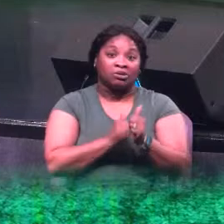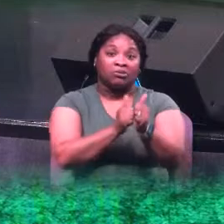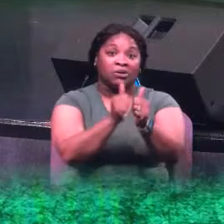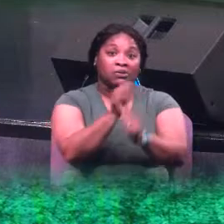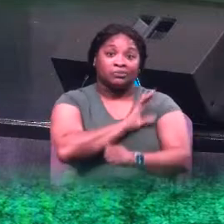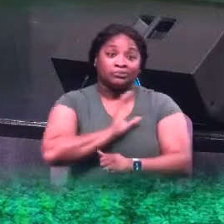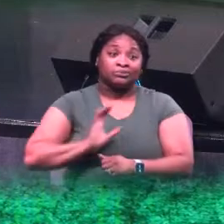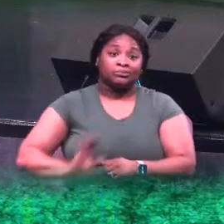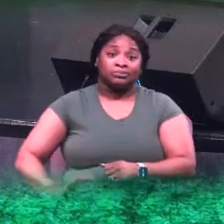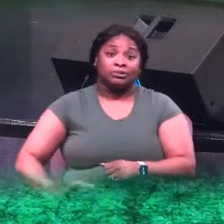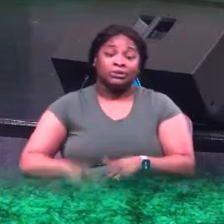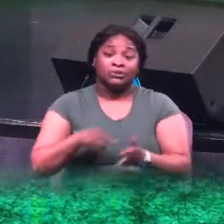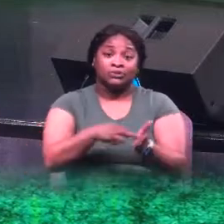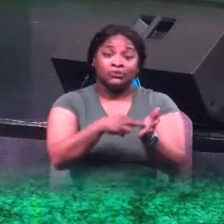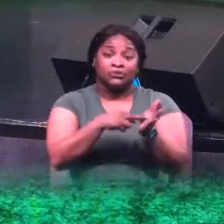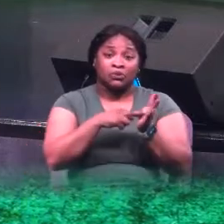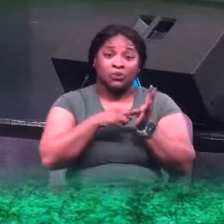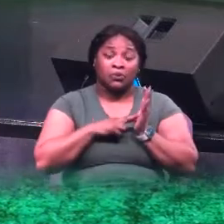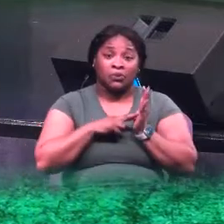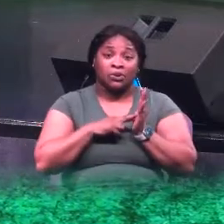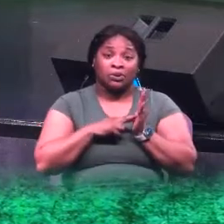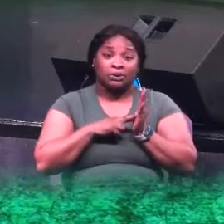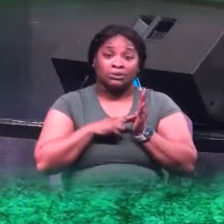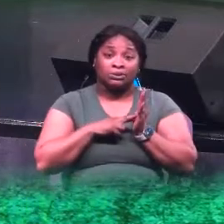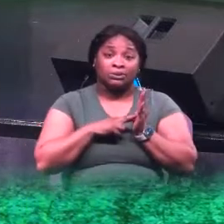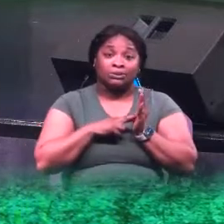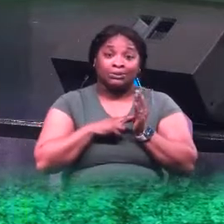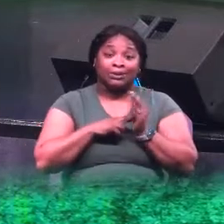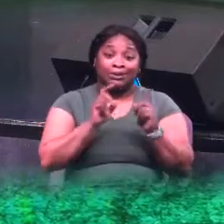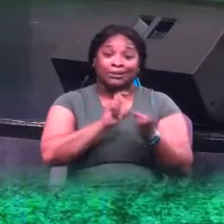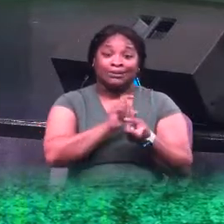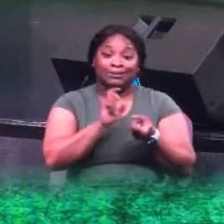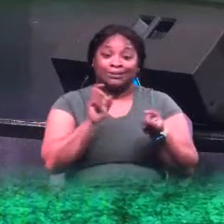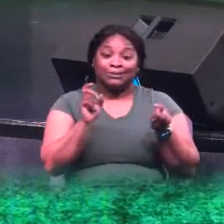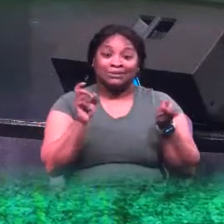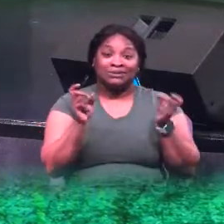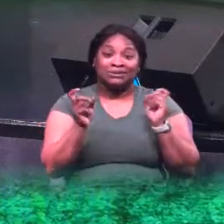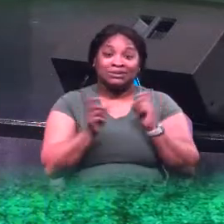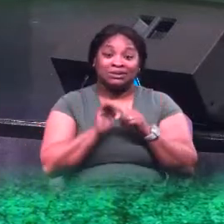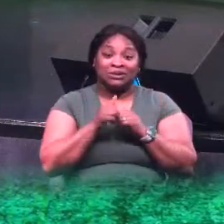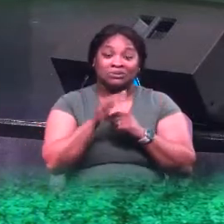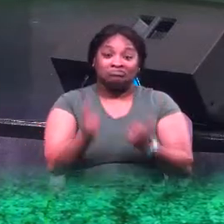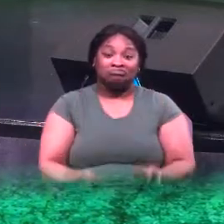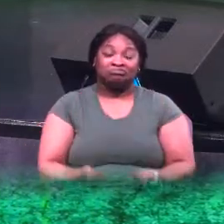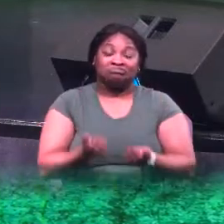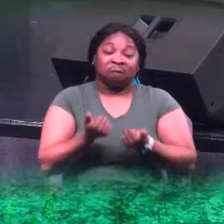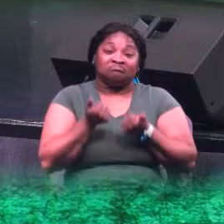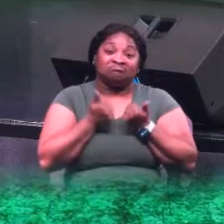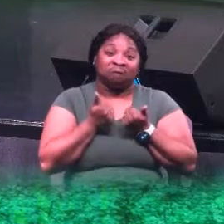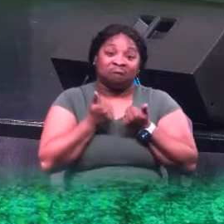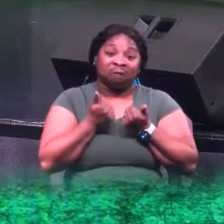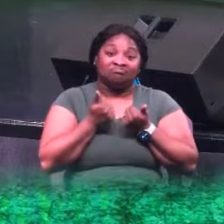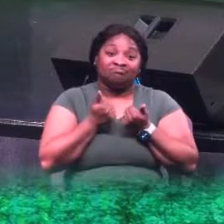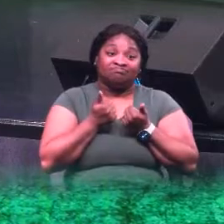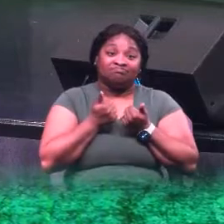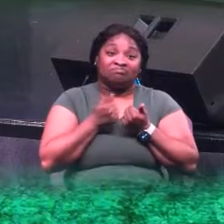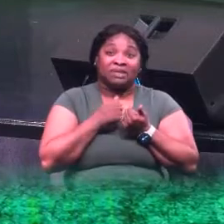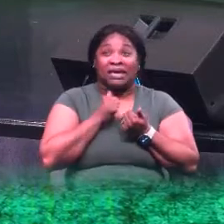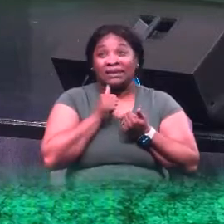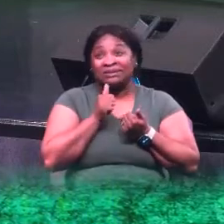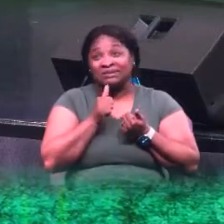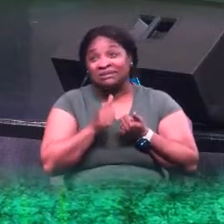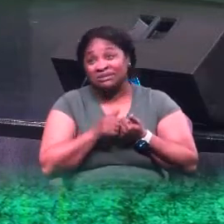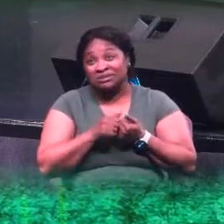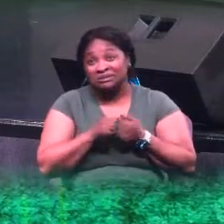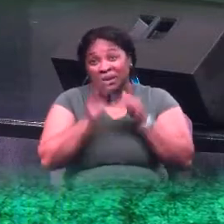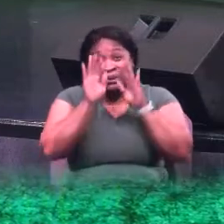Christ. And this requires a programmatic shift in how you live. It's not always